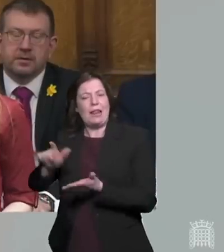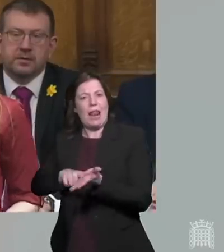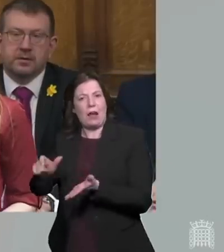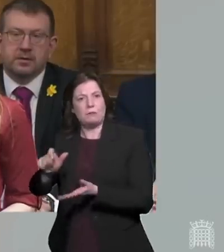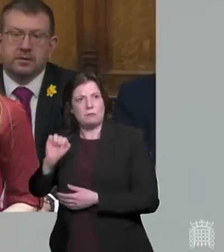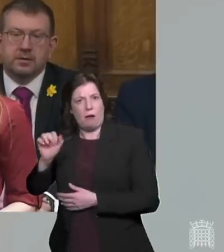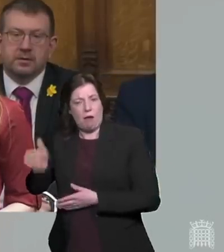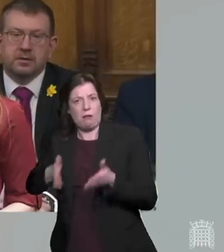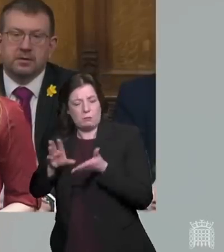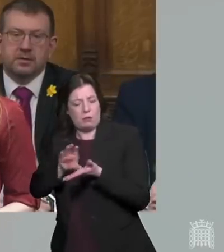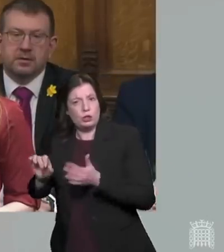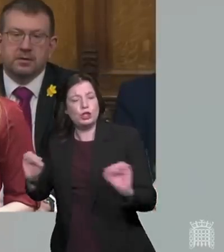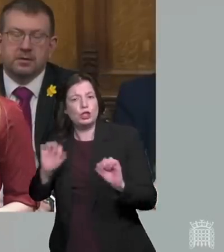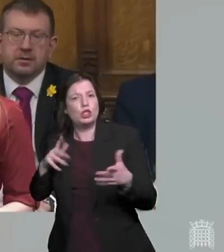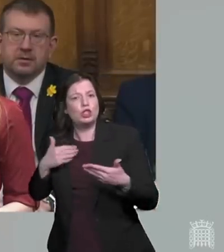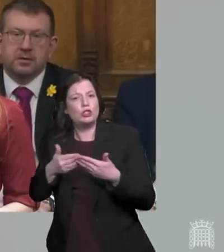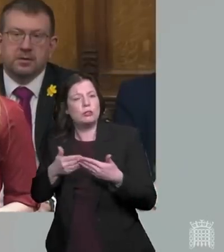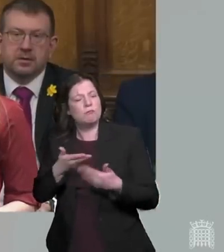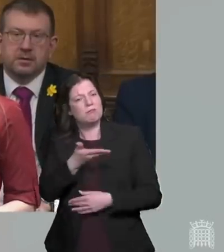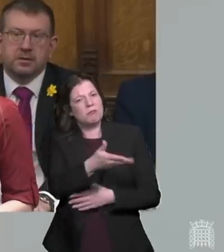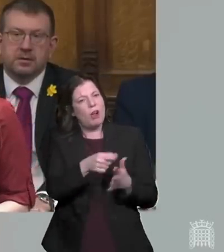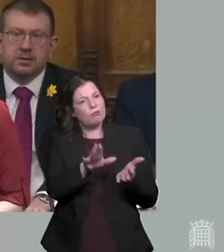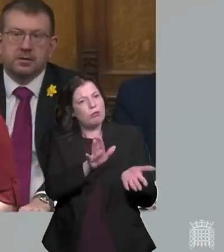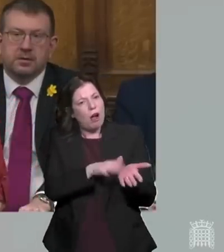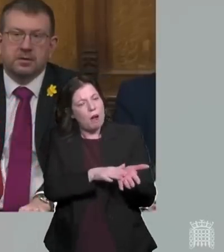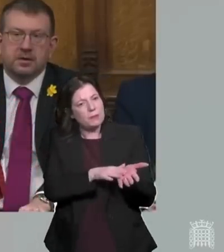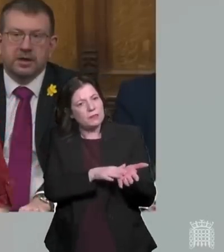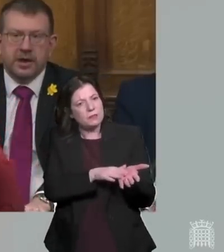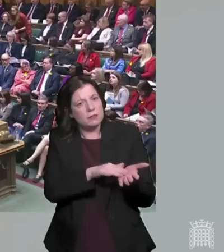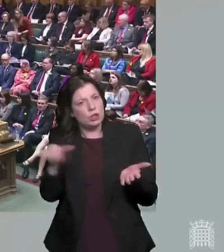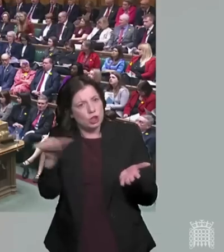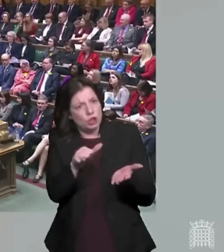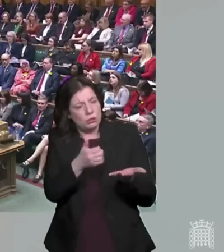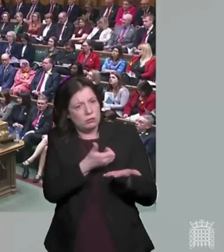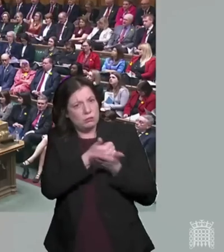and broken promises will it take for the Prime Minister to finally fix something?